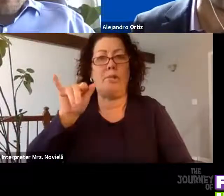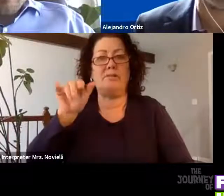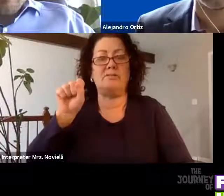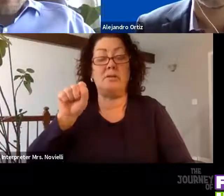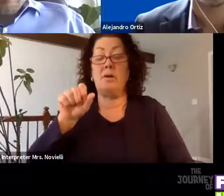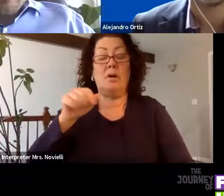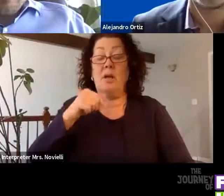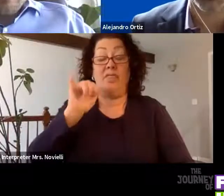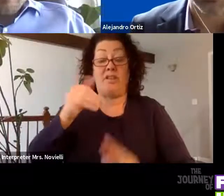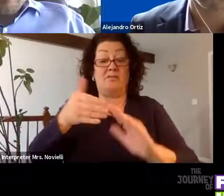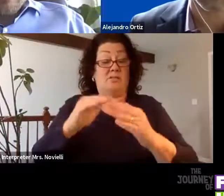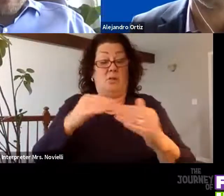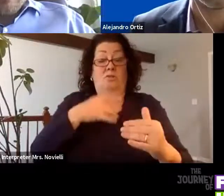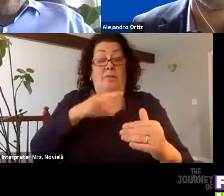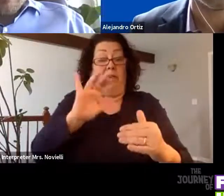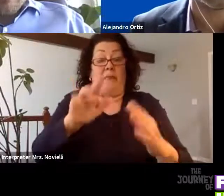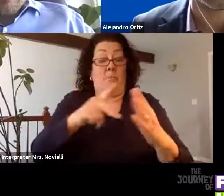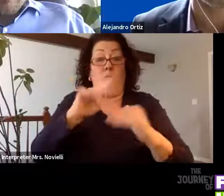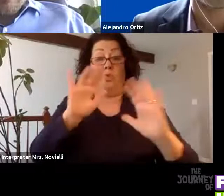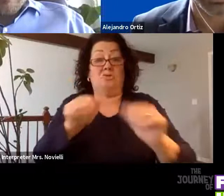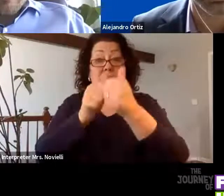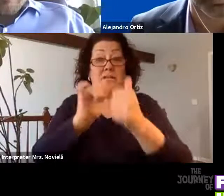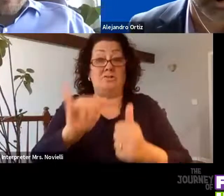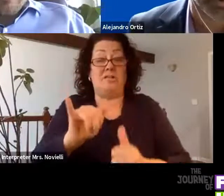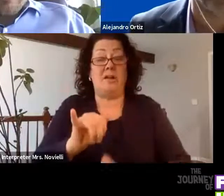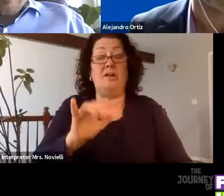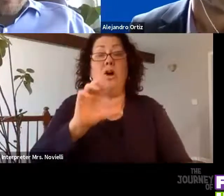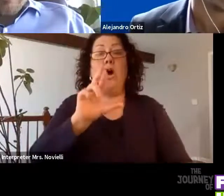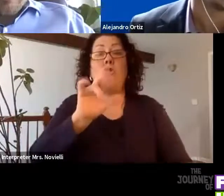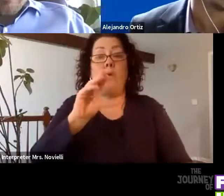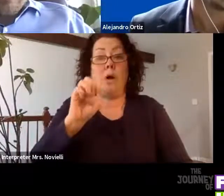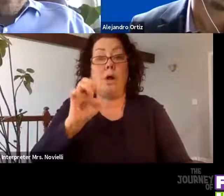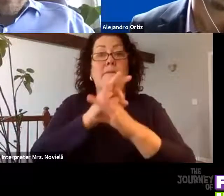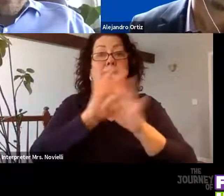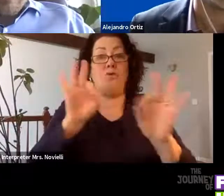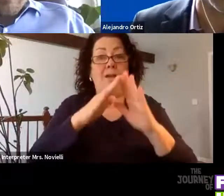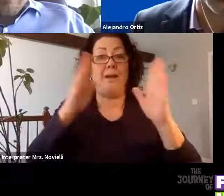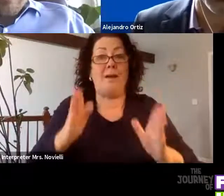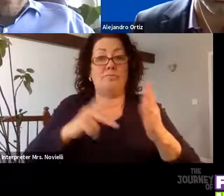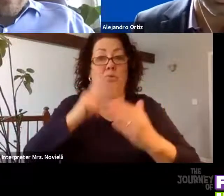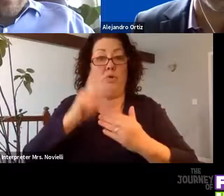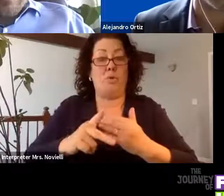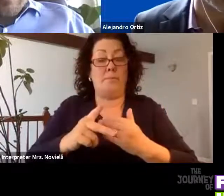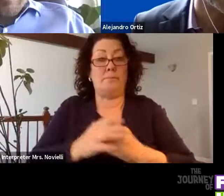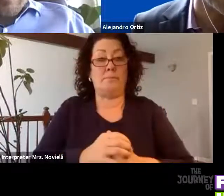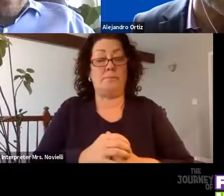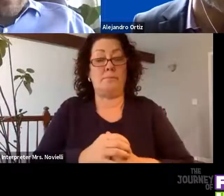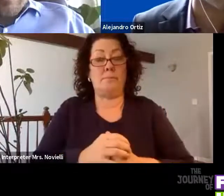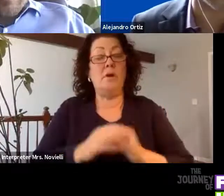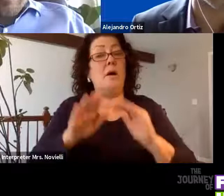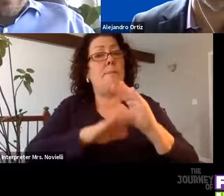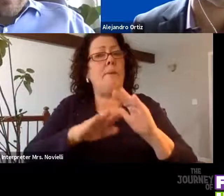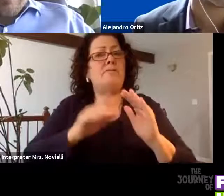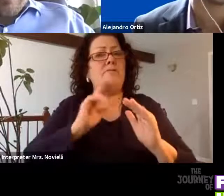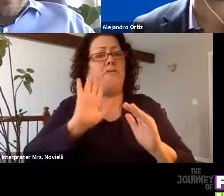under the Fair Housing Act. It's a crime-free housing program. And the basis for the liability is under the